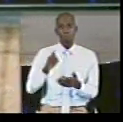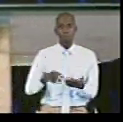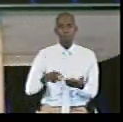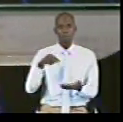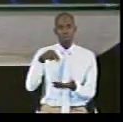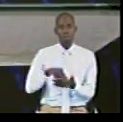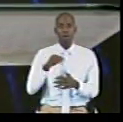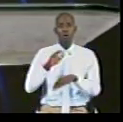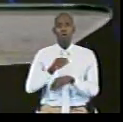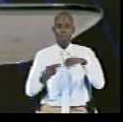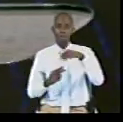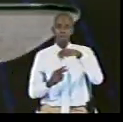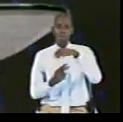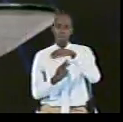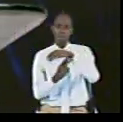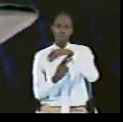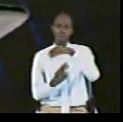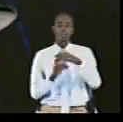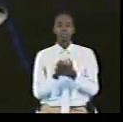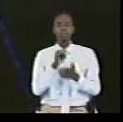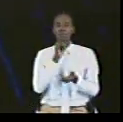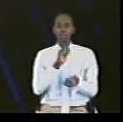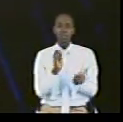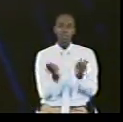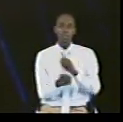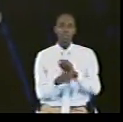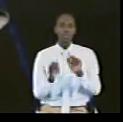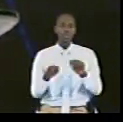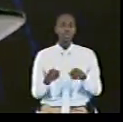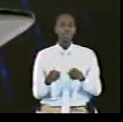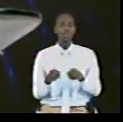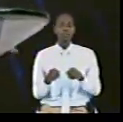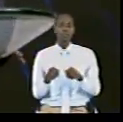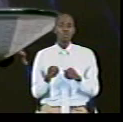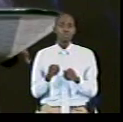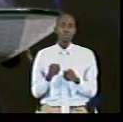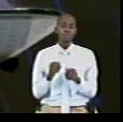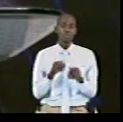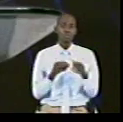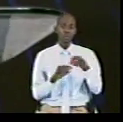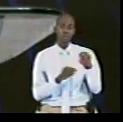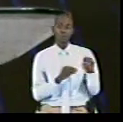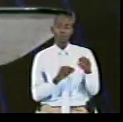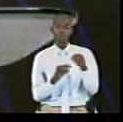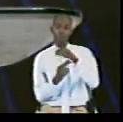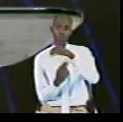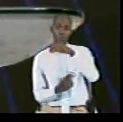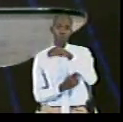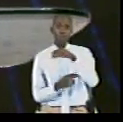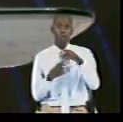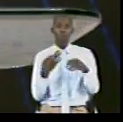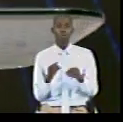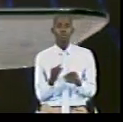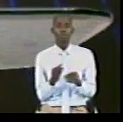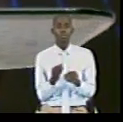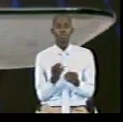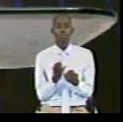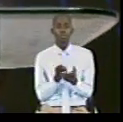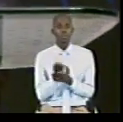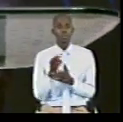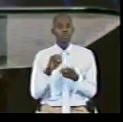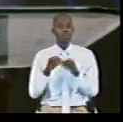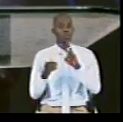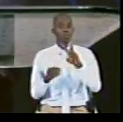the immutability of the saving pillar of truth. Number two, the instability